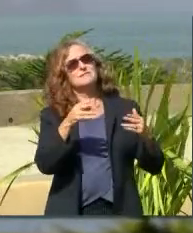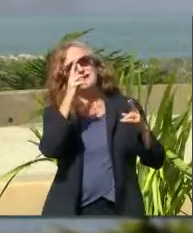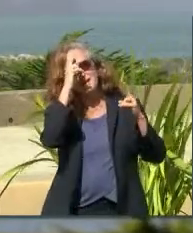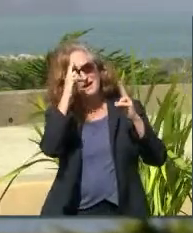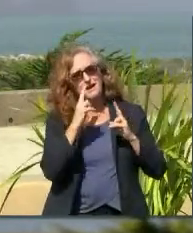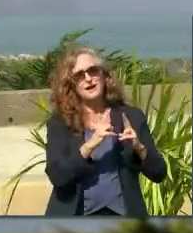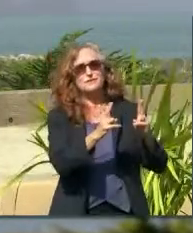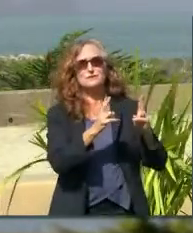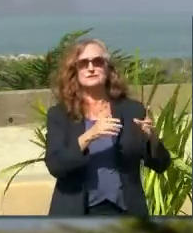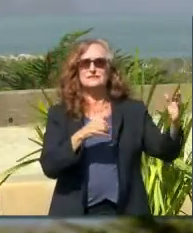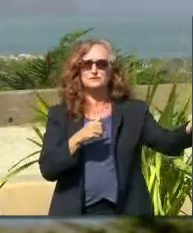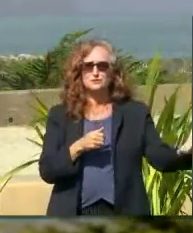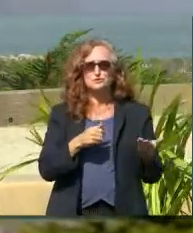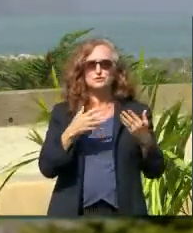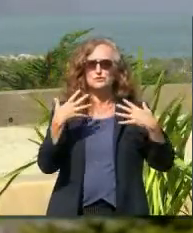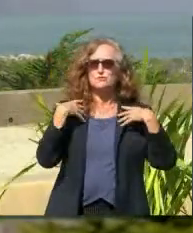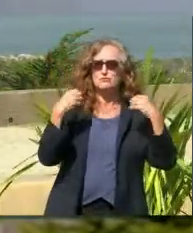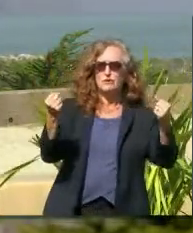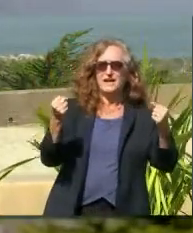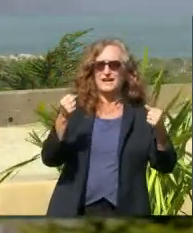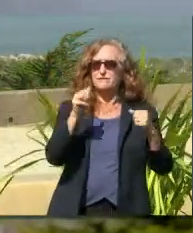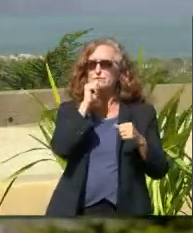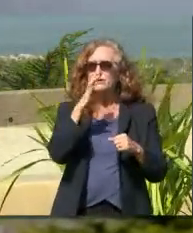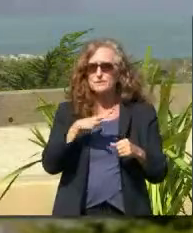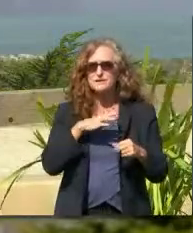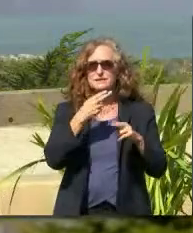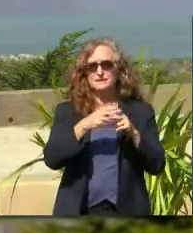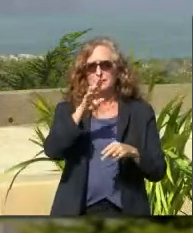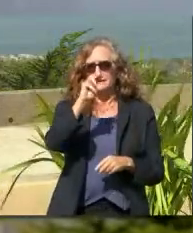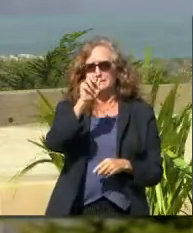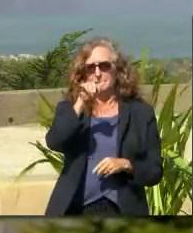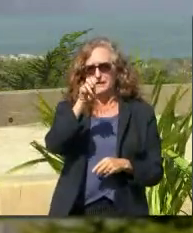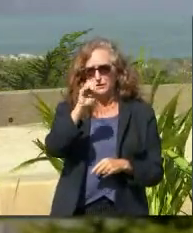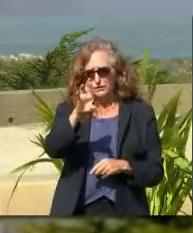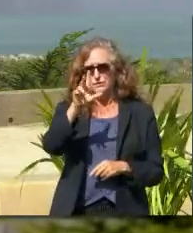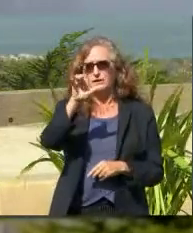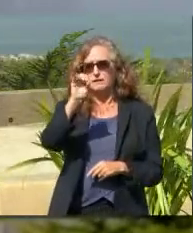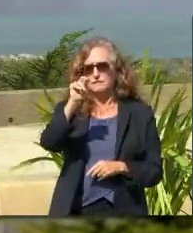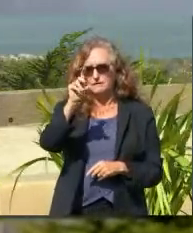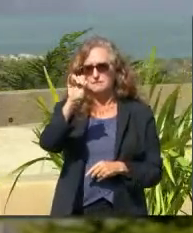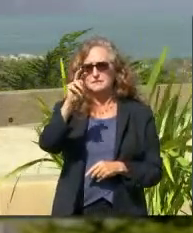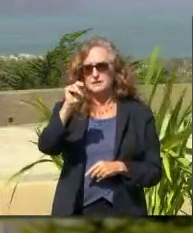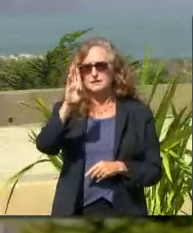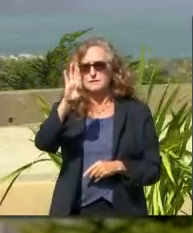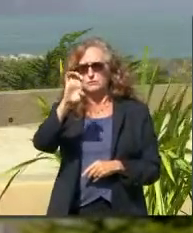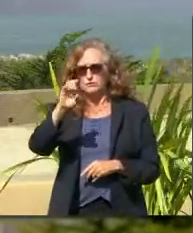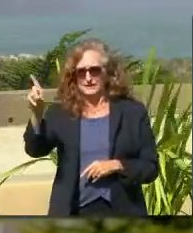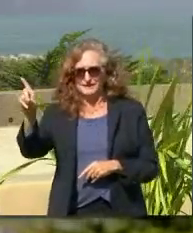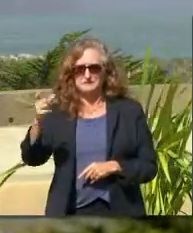to introduce a brave and courageous woman, Mayor London Breed.